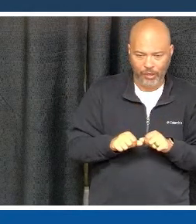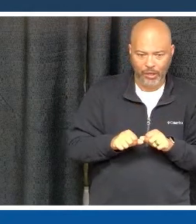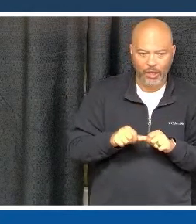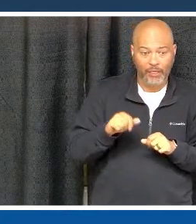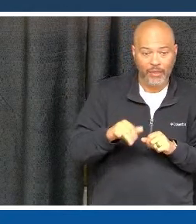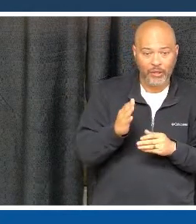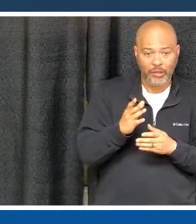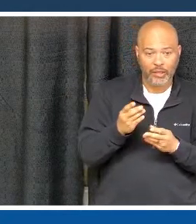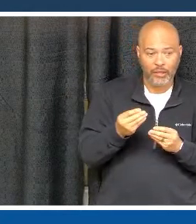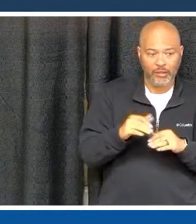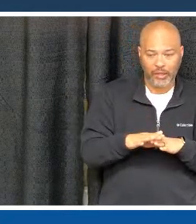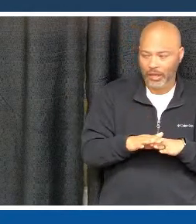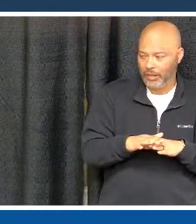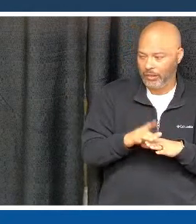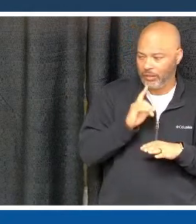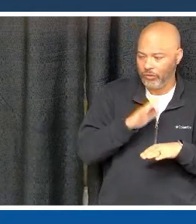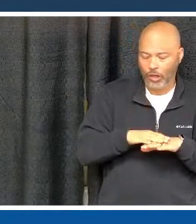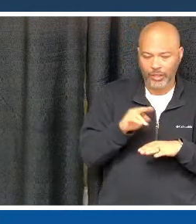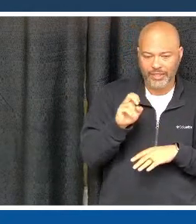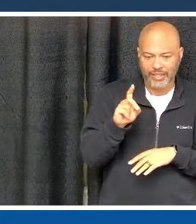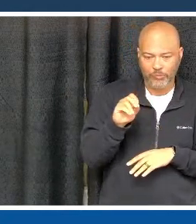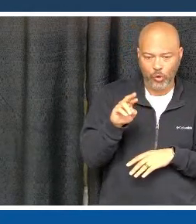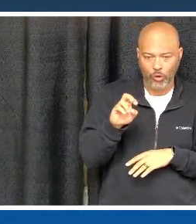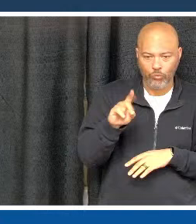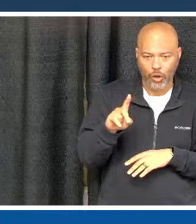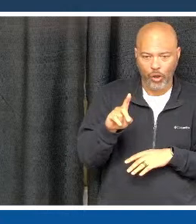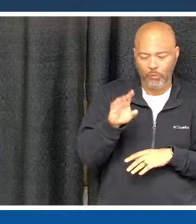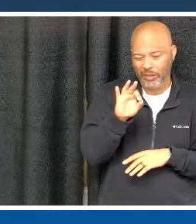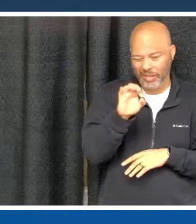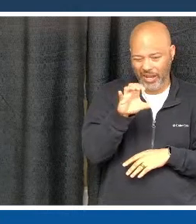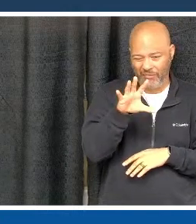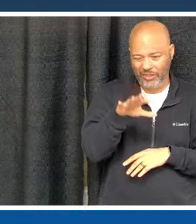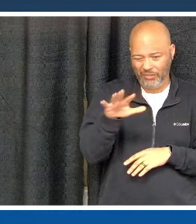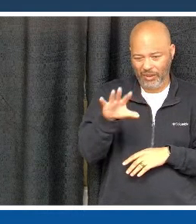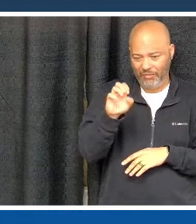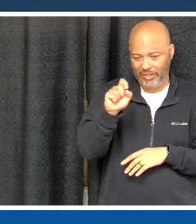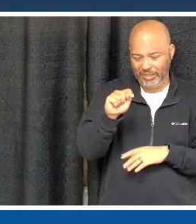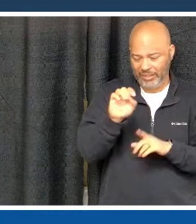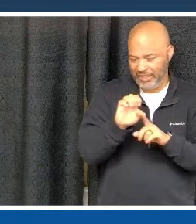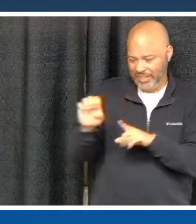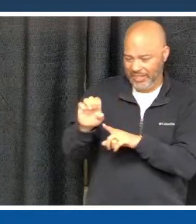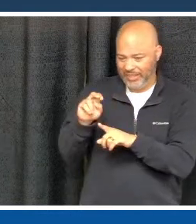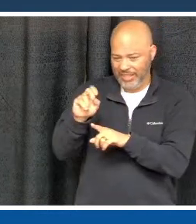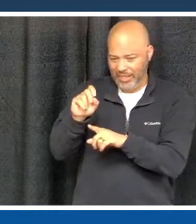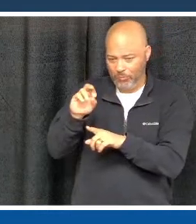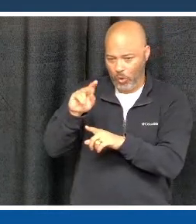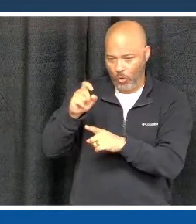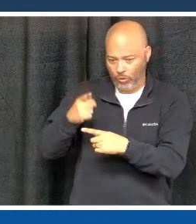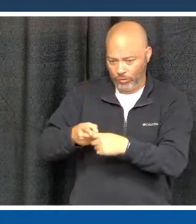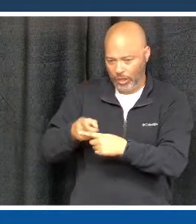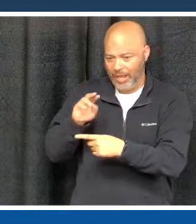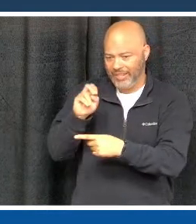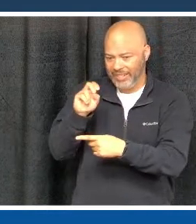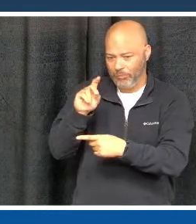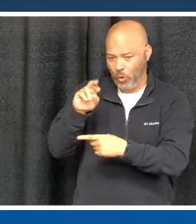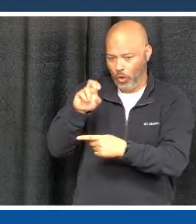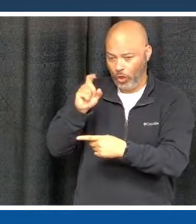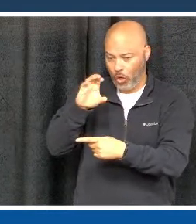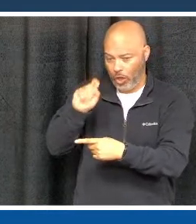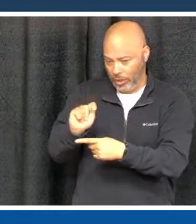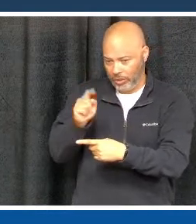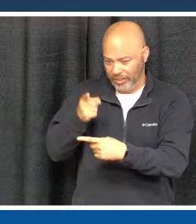This parcel is on Needmore Road, approximately 955 feet east of Needmore Road and Needmore Court